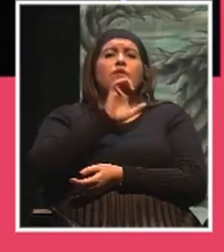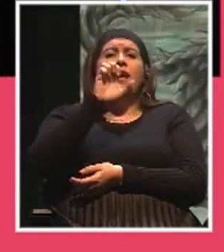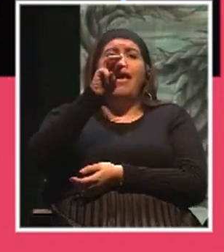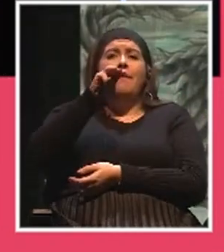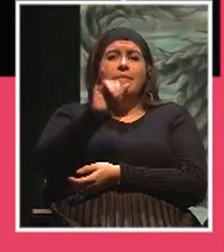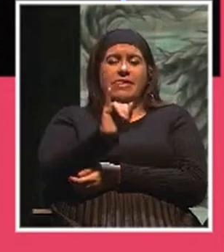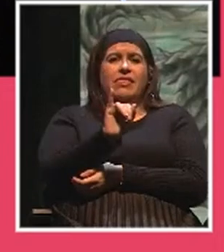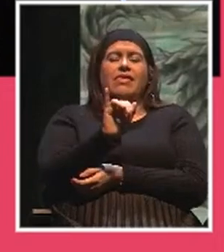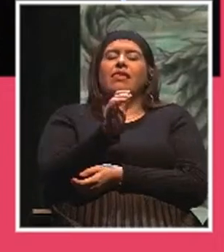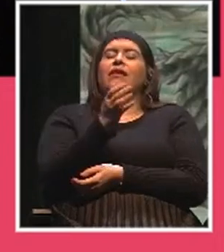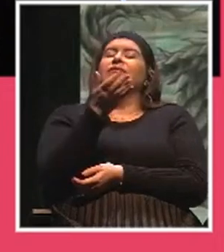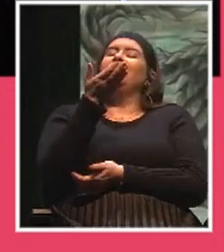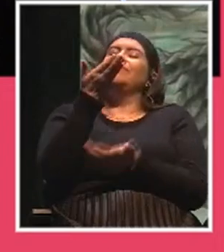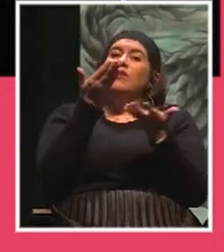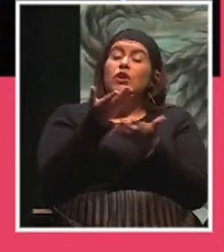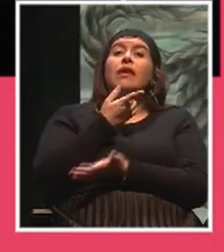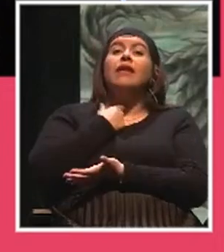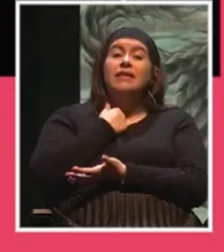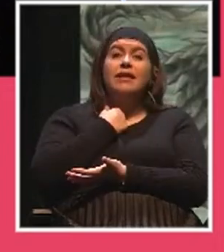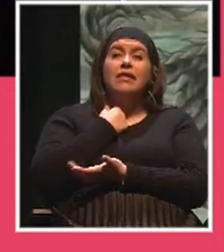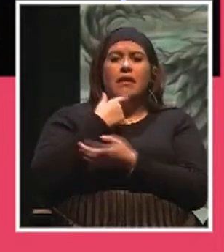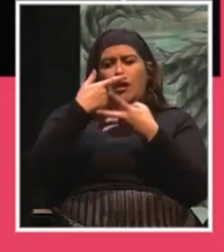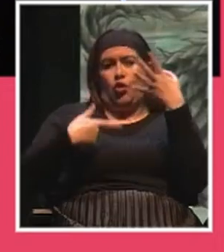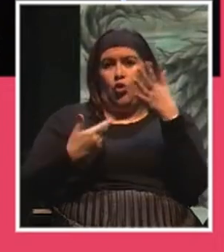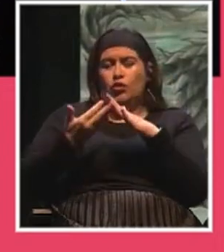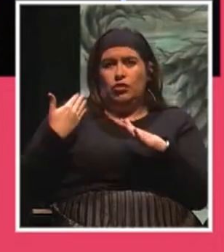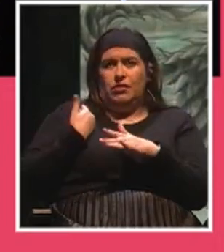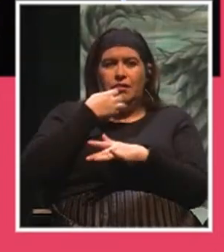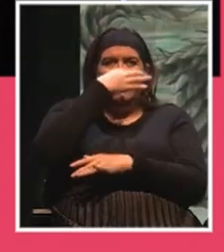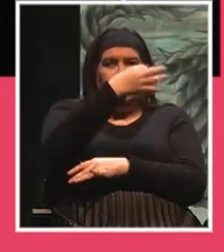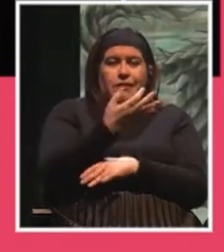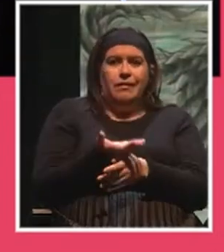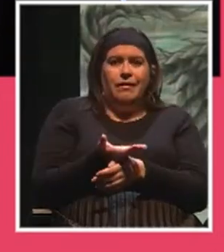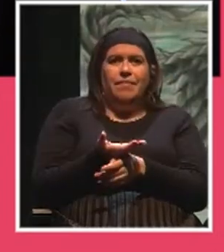all of this is, while all of this was going on,